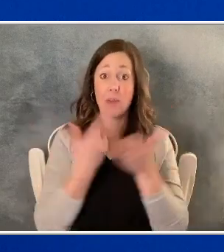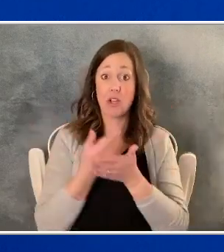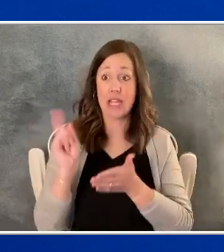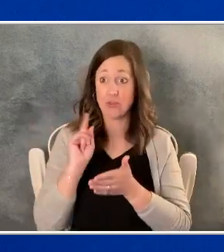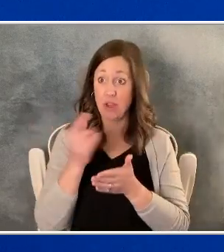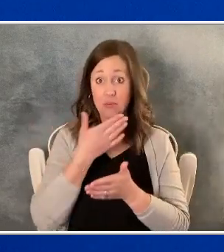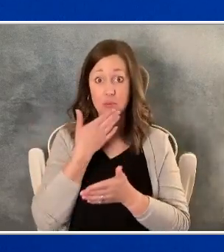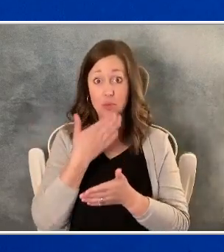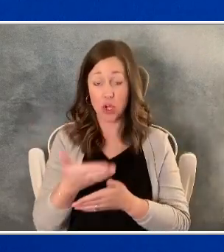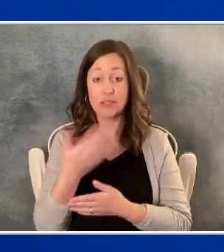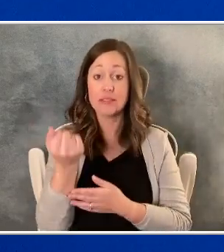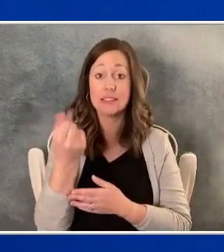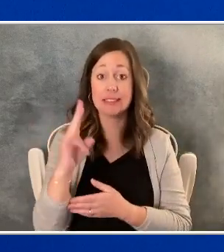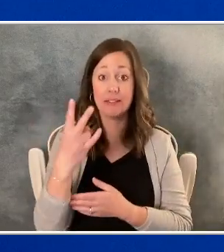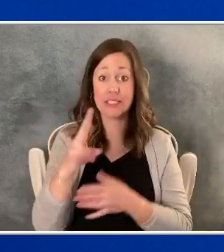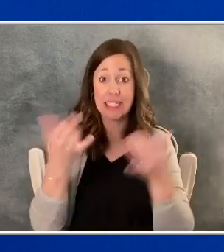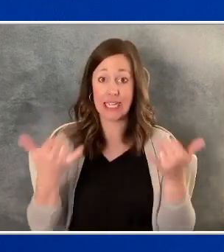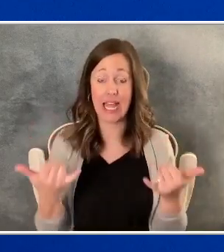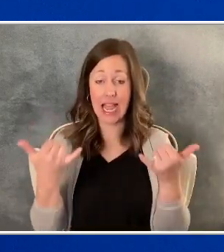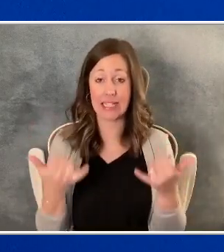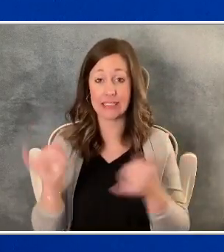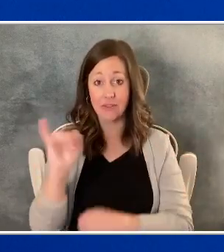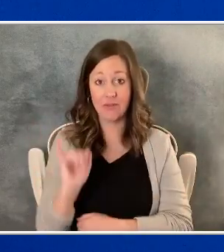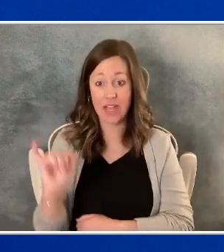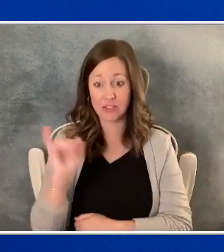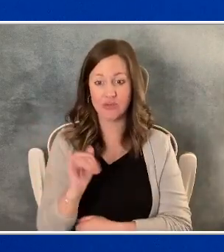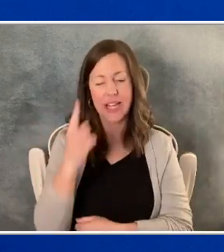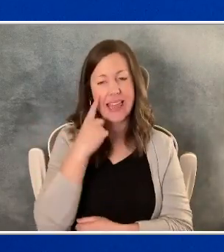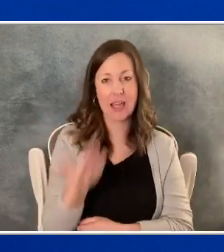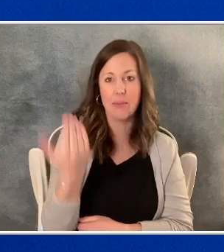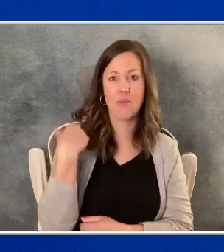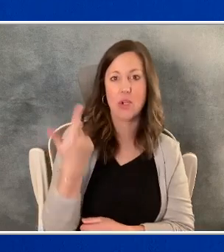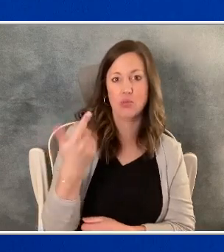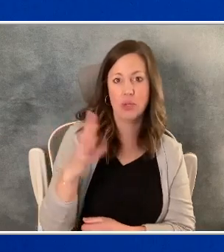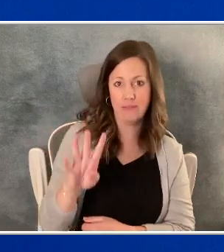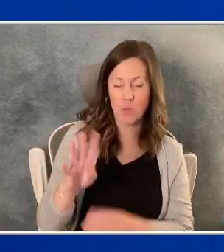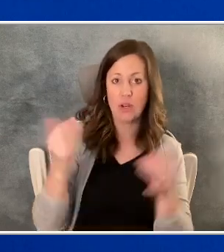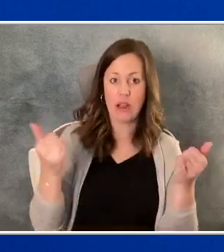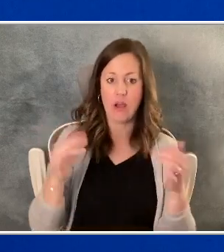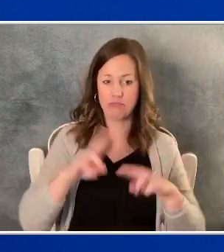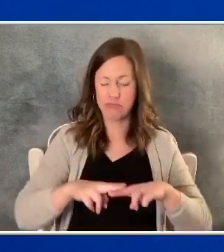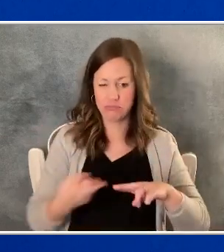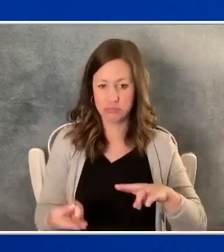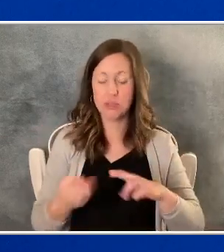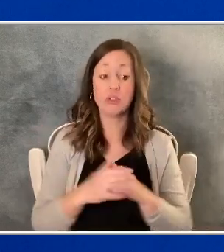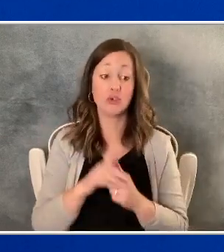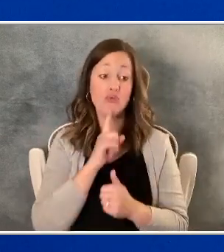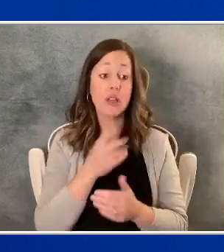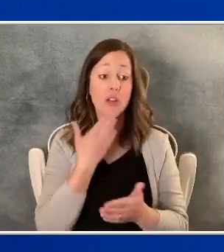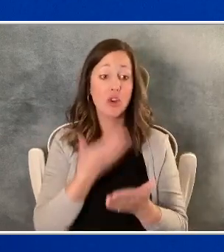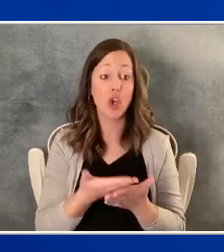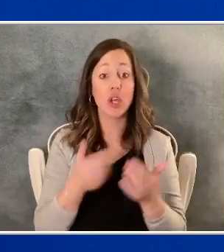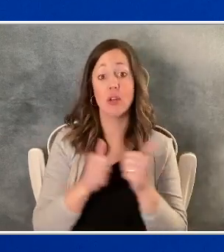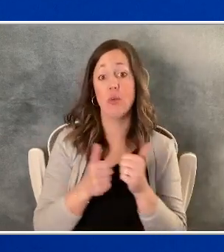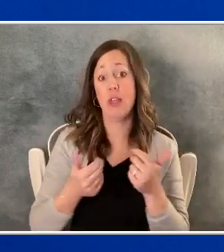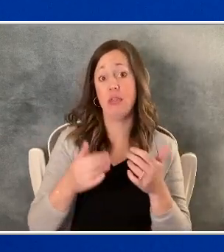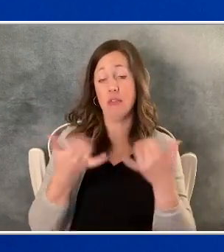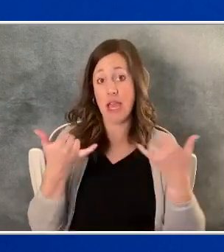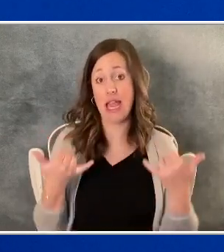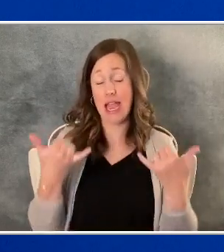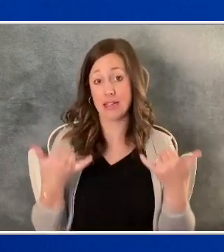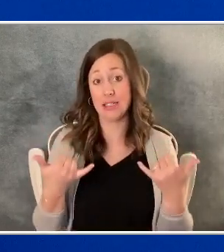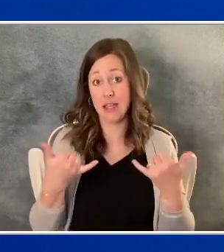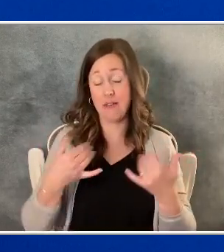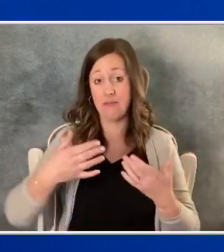active infections, down from, I believe, 24. So very good as far as the active inpatient COVID numbers,